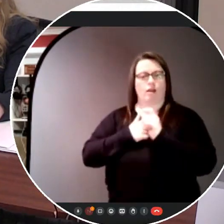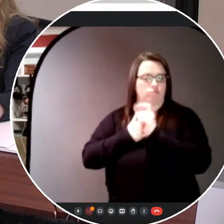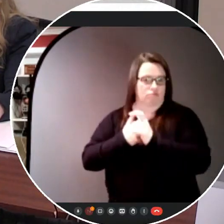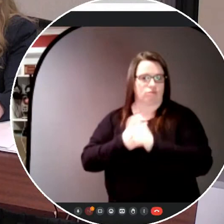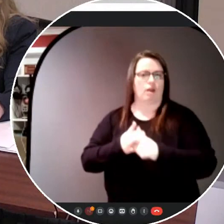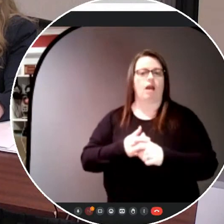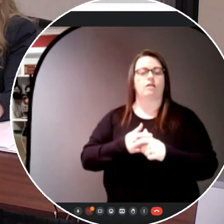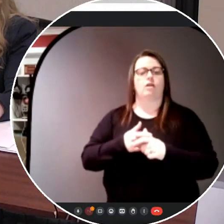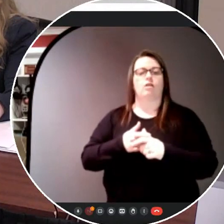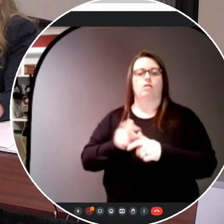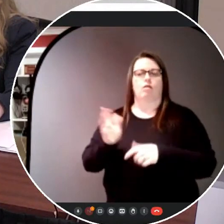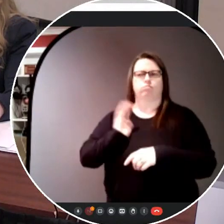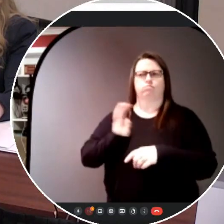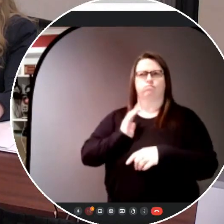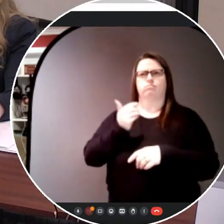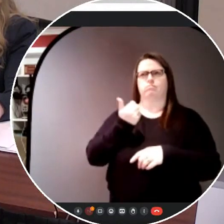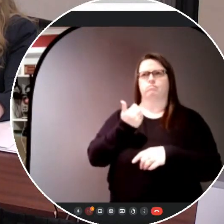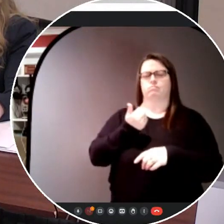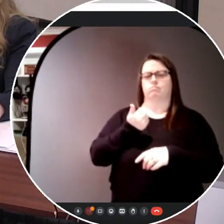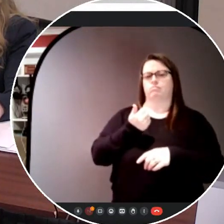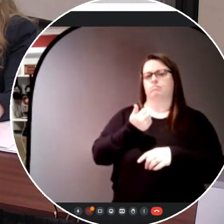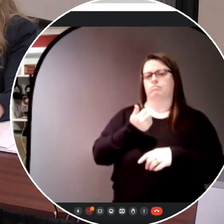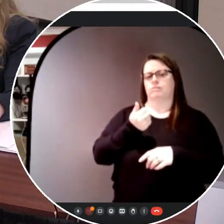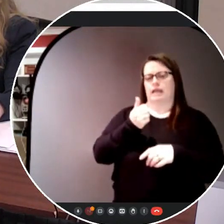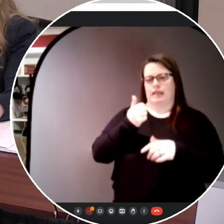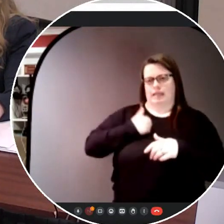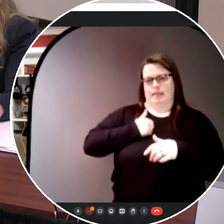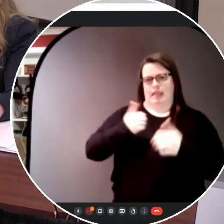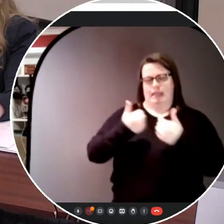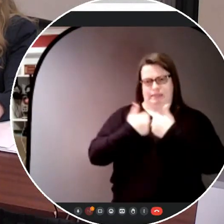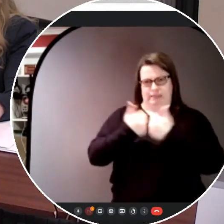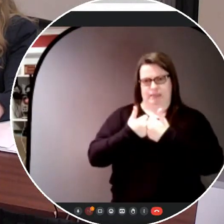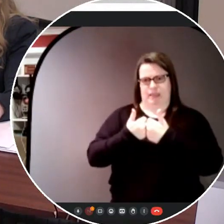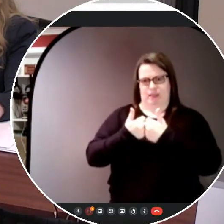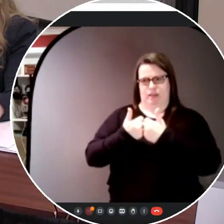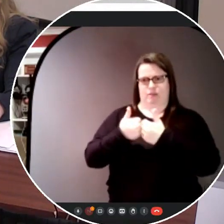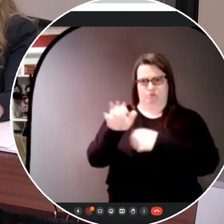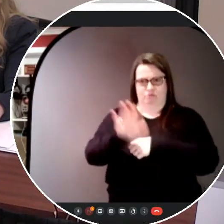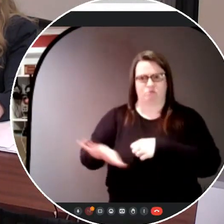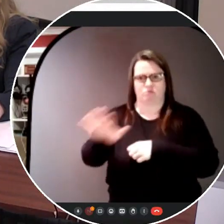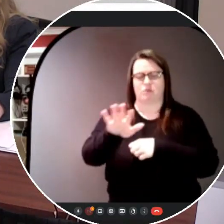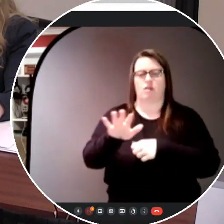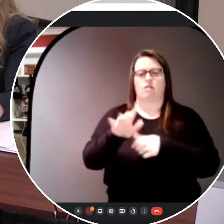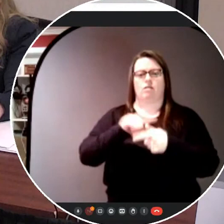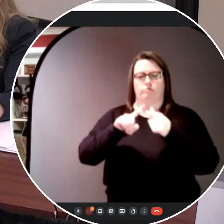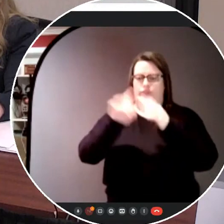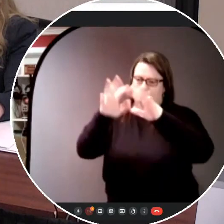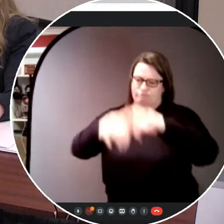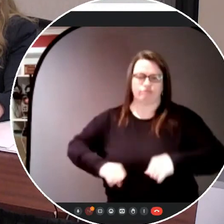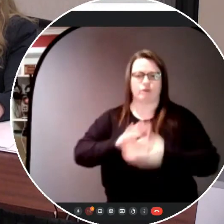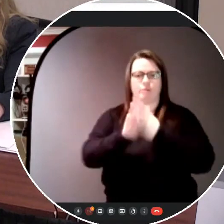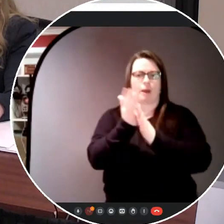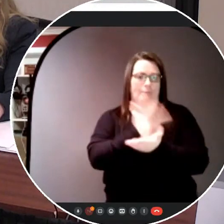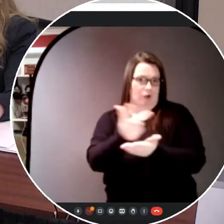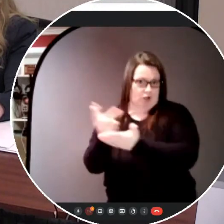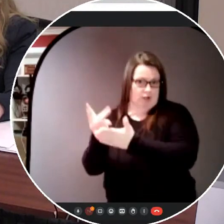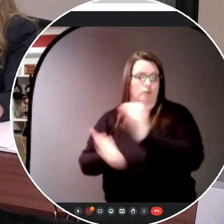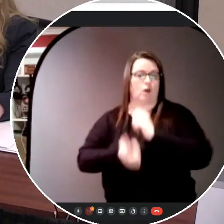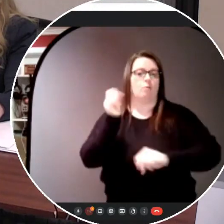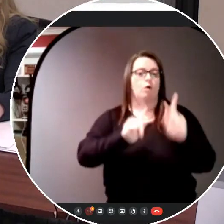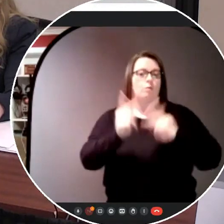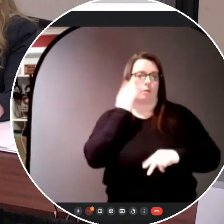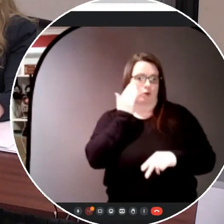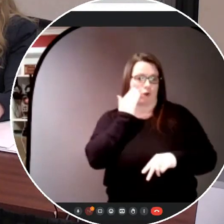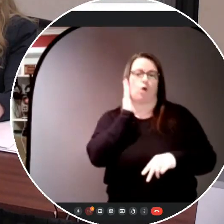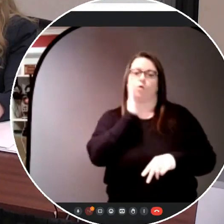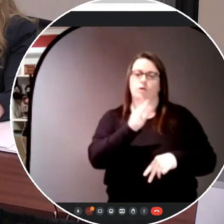Games facility, which was subsequently decommissioned and turned into parking. So as most people know, in 2025, the